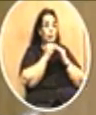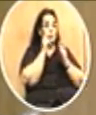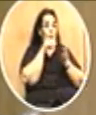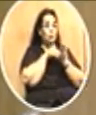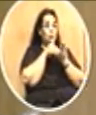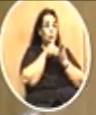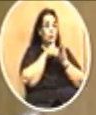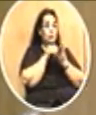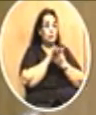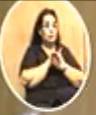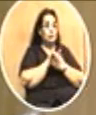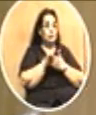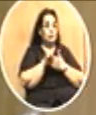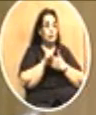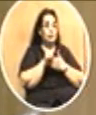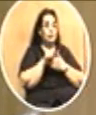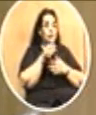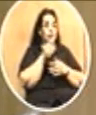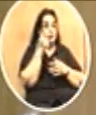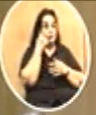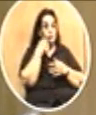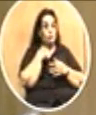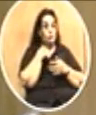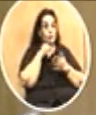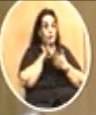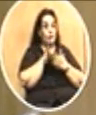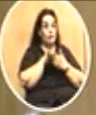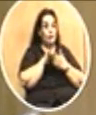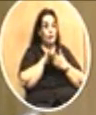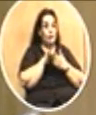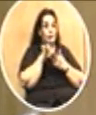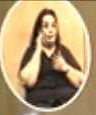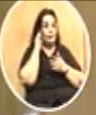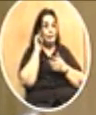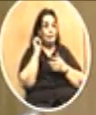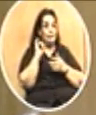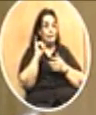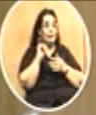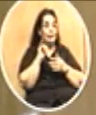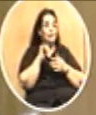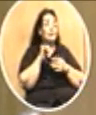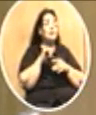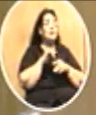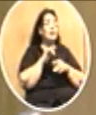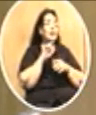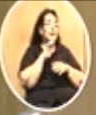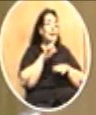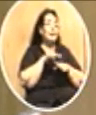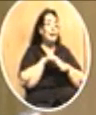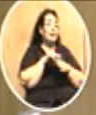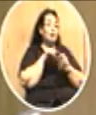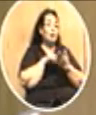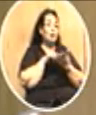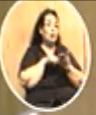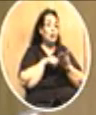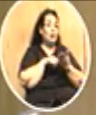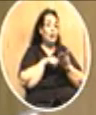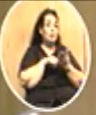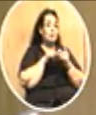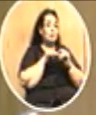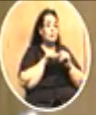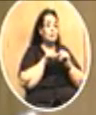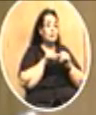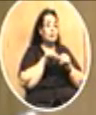dollars. And to me, it sounds like the national debt. Tick tock, tick tock. It's just ticking away, and I